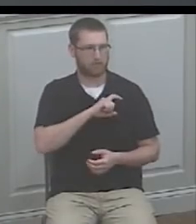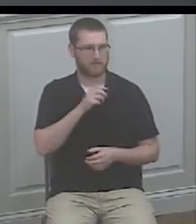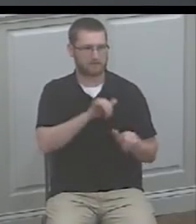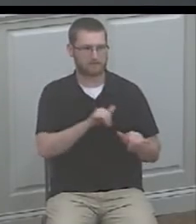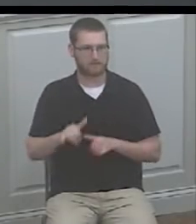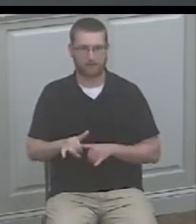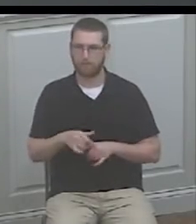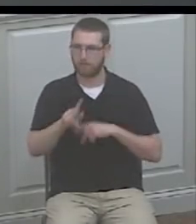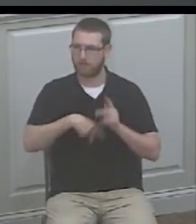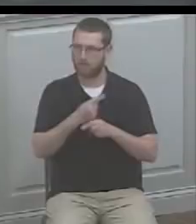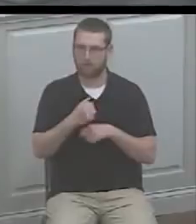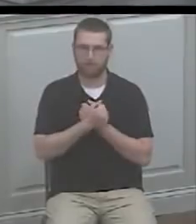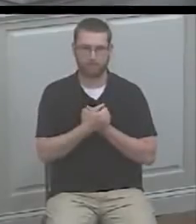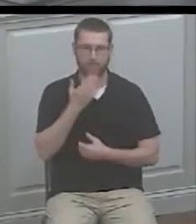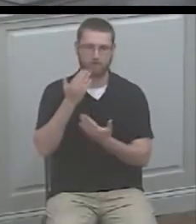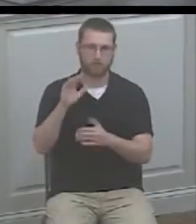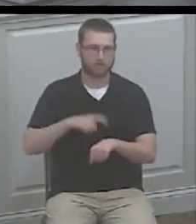time. Thank you.